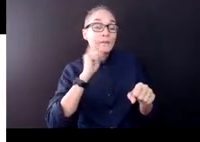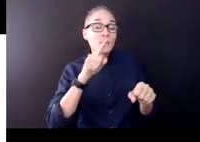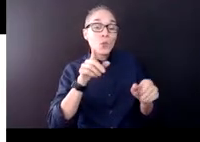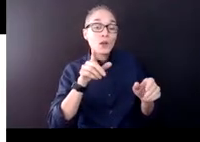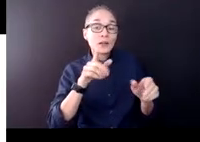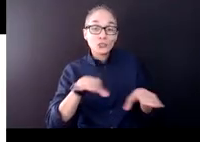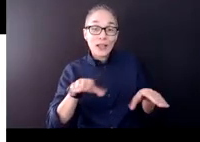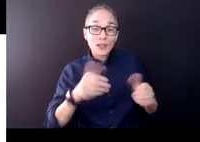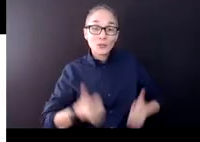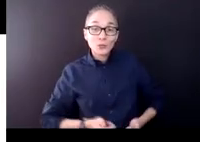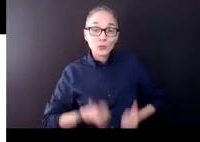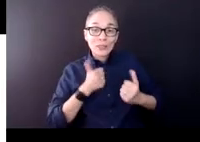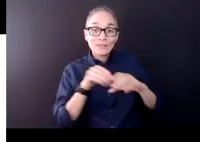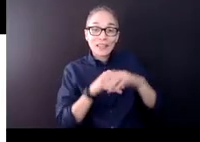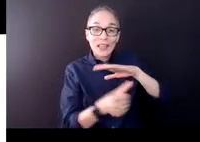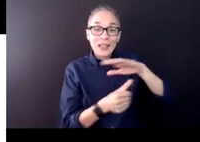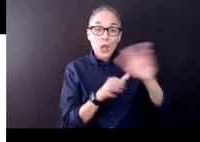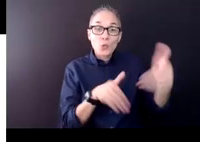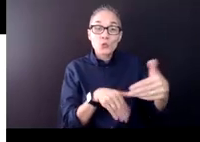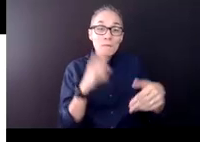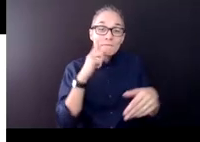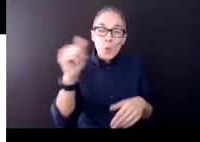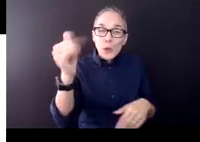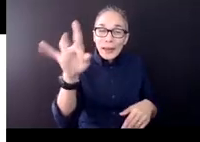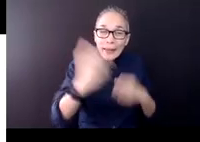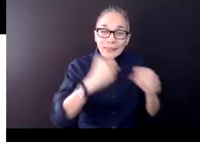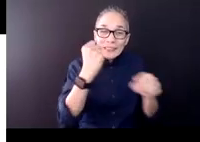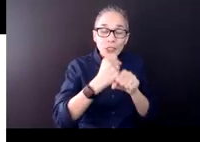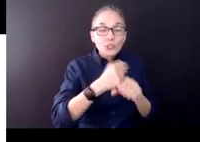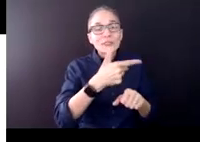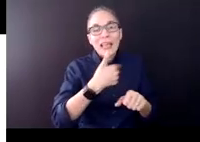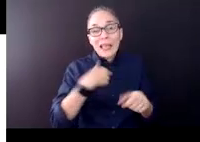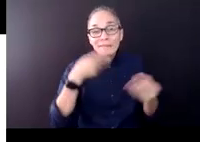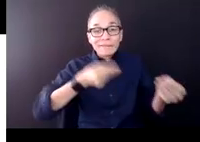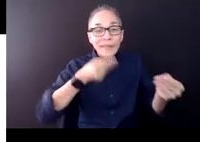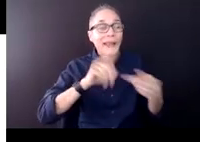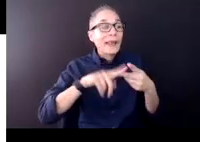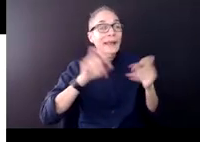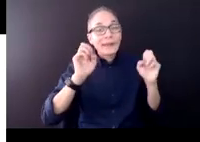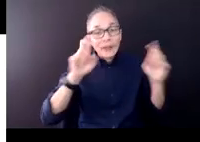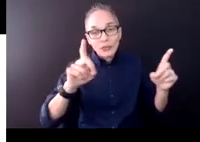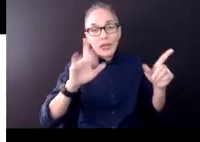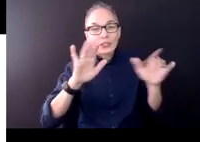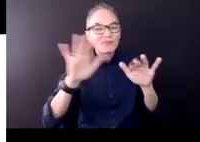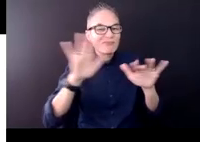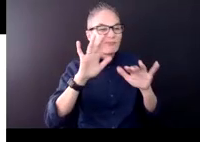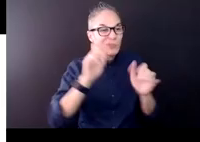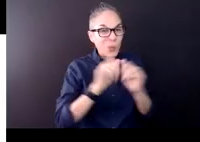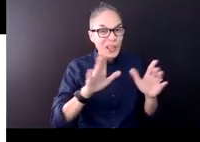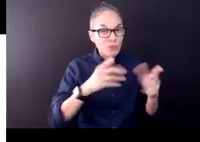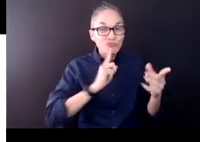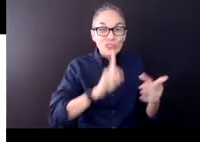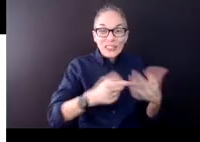social simulated experiences and be fed and educated, etc. Yeah, is